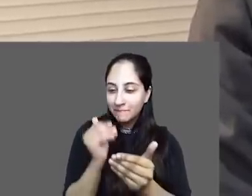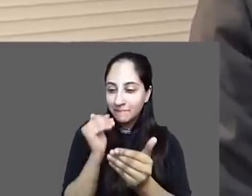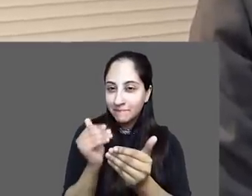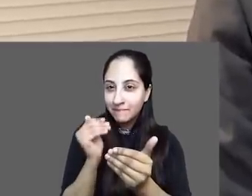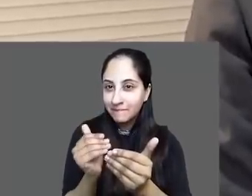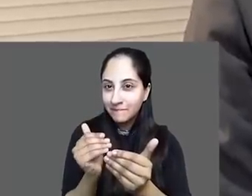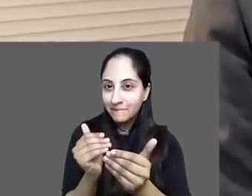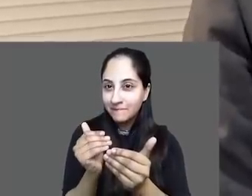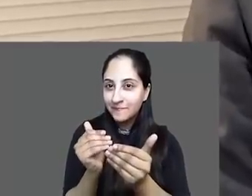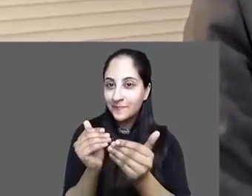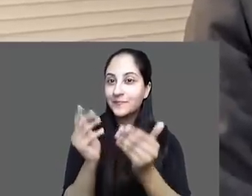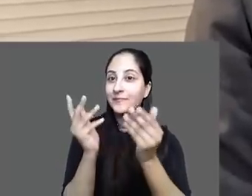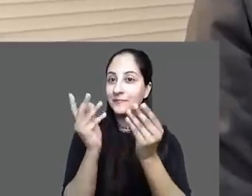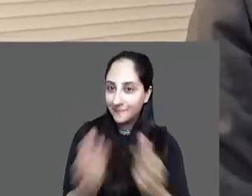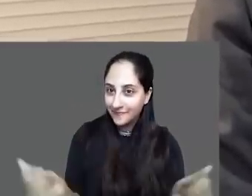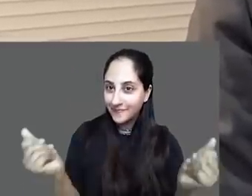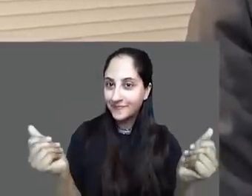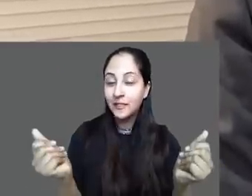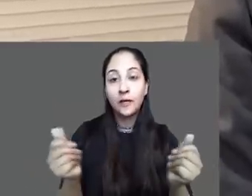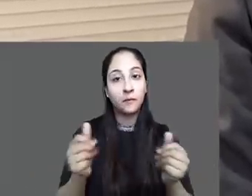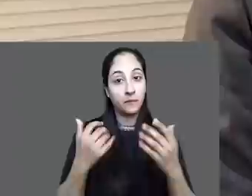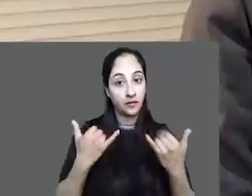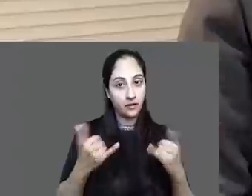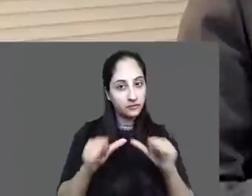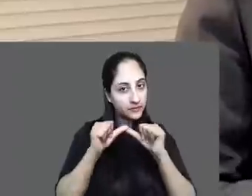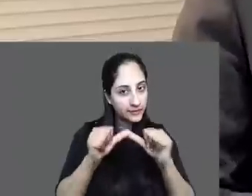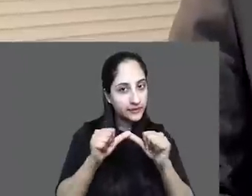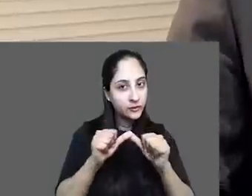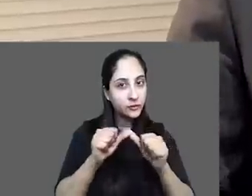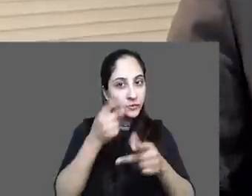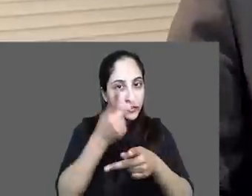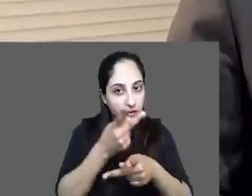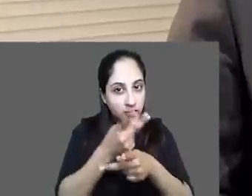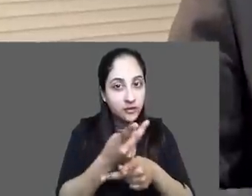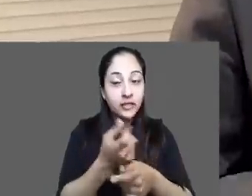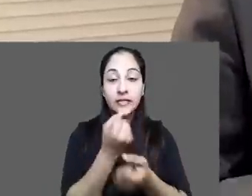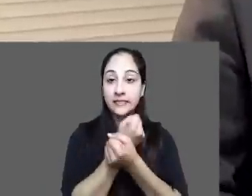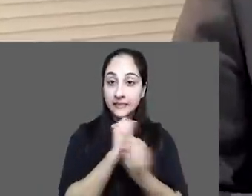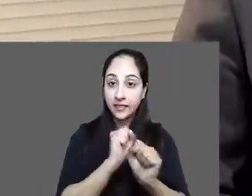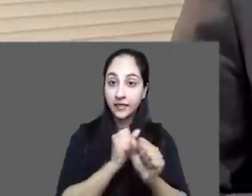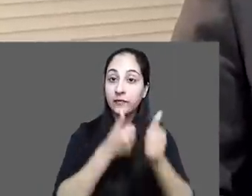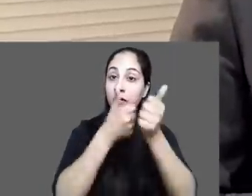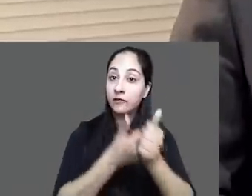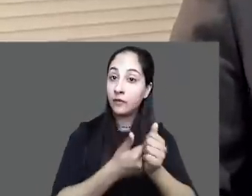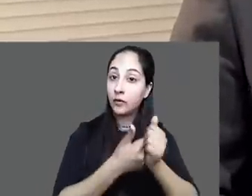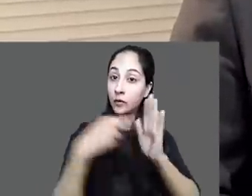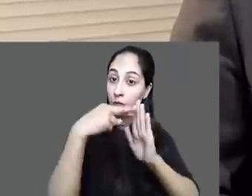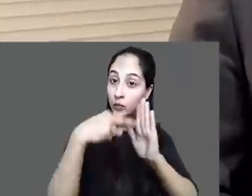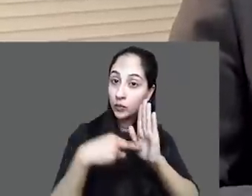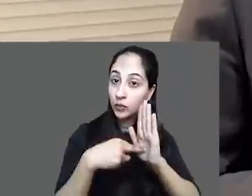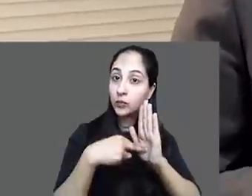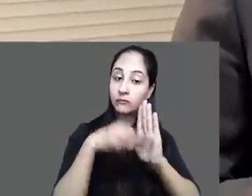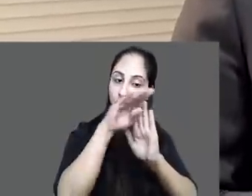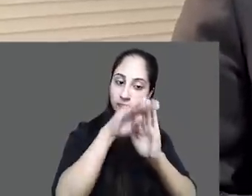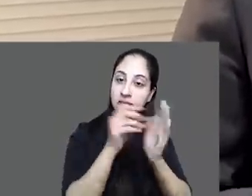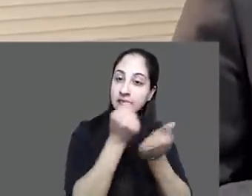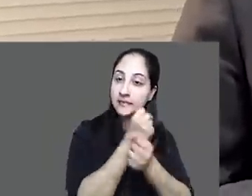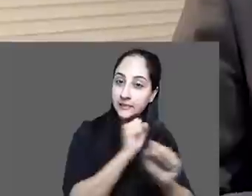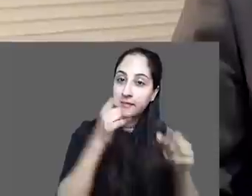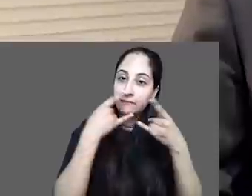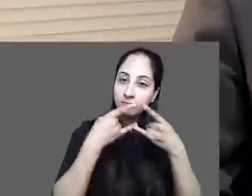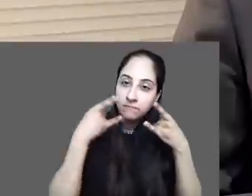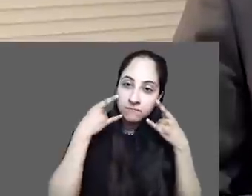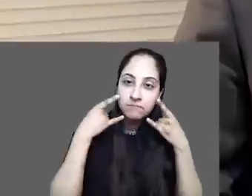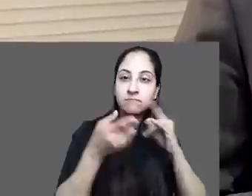than ever before. But for now, we're almost there, but we still need to be on guard and